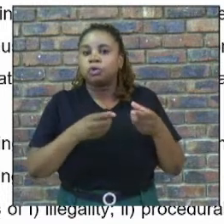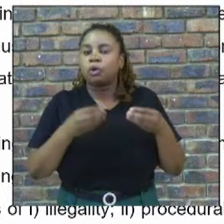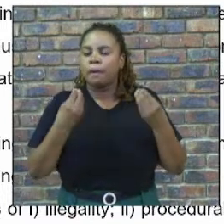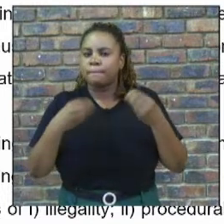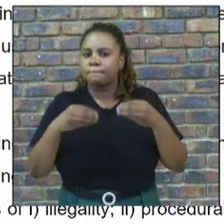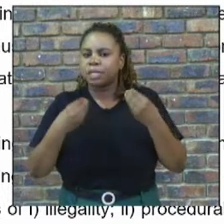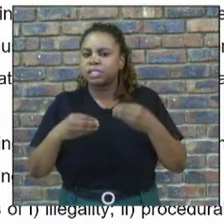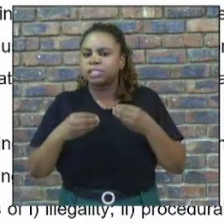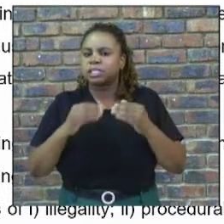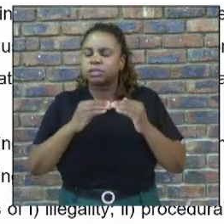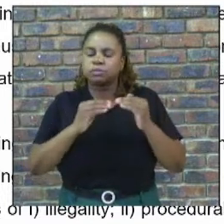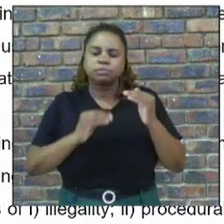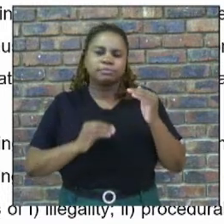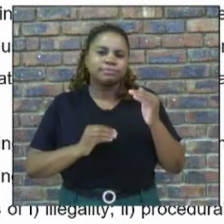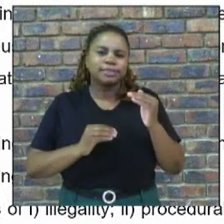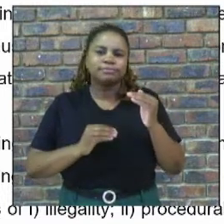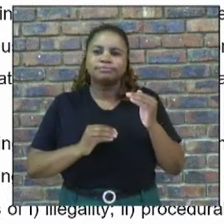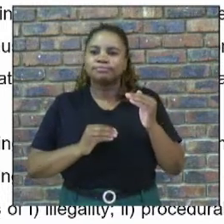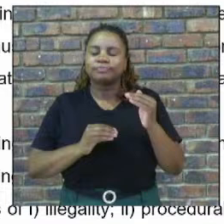agreements.